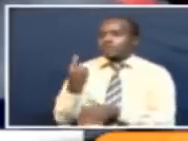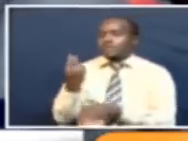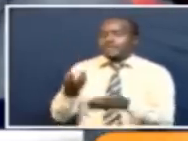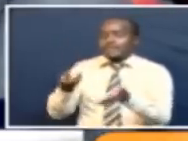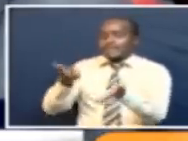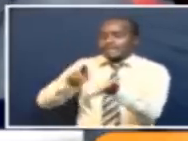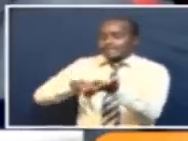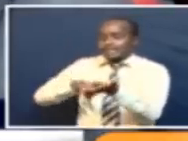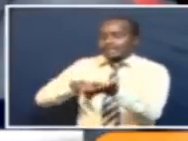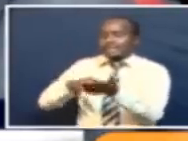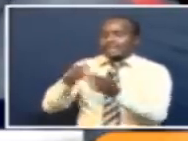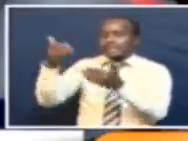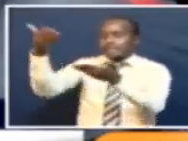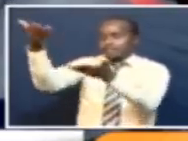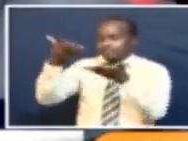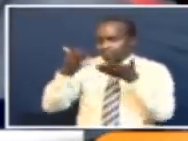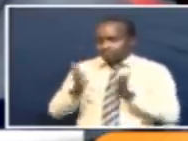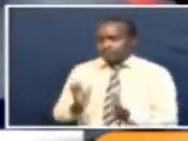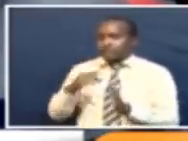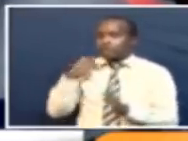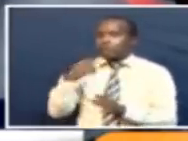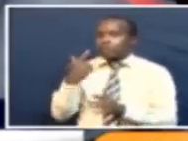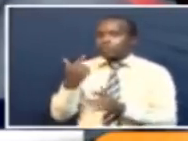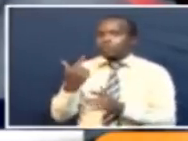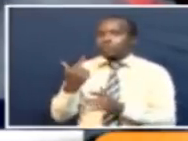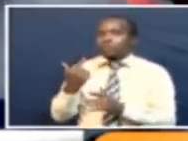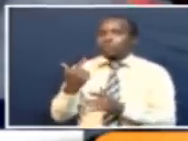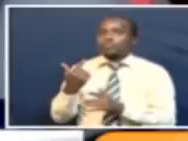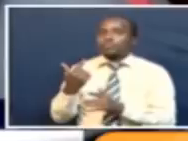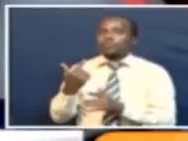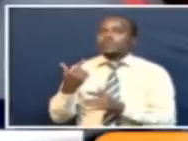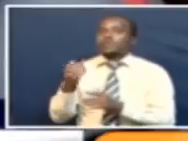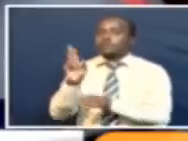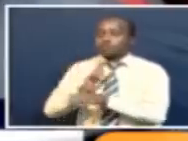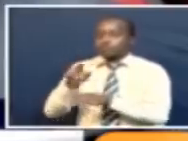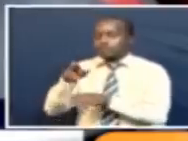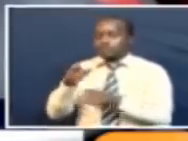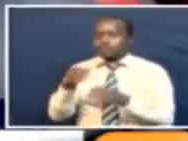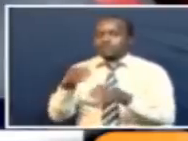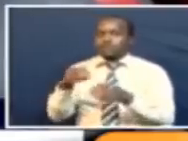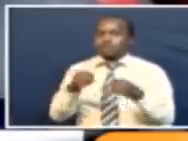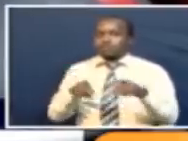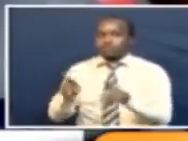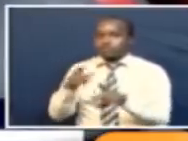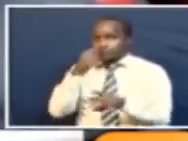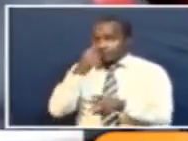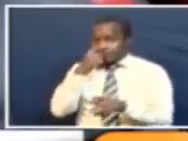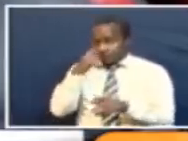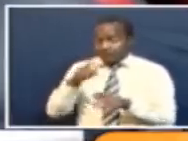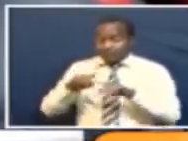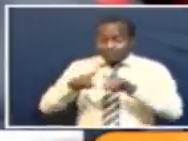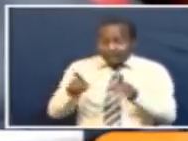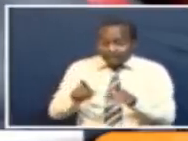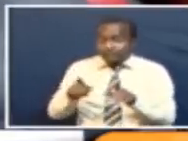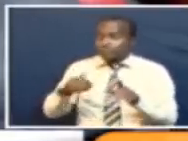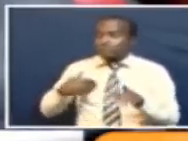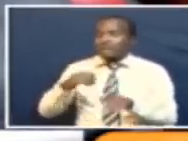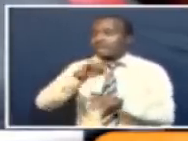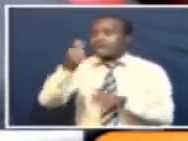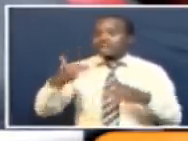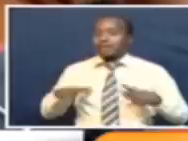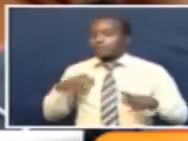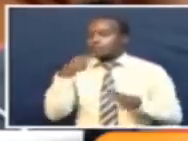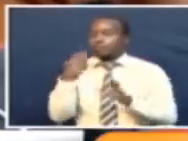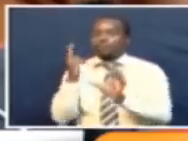registered importers that will be able to enjoy the window. Little did we know that there are other players that who